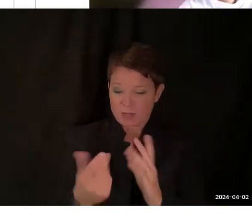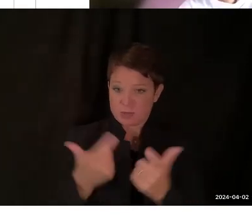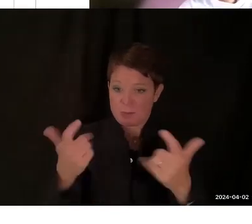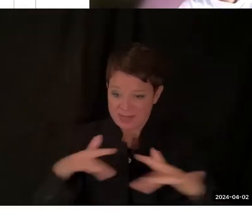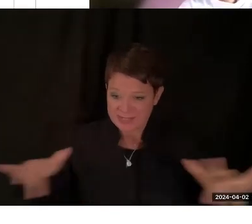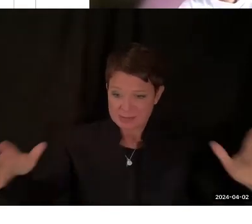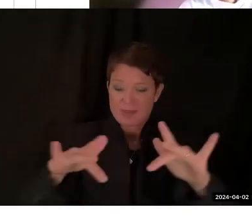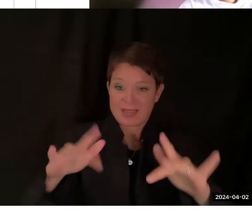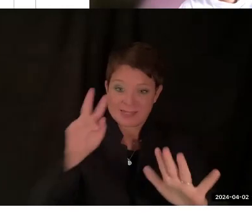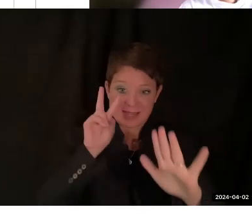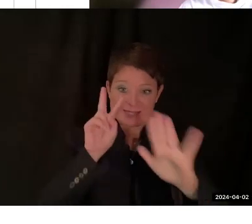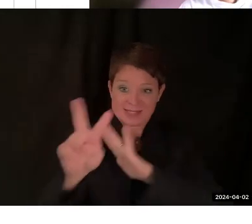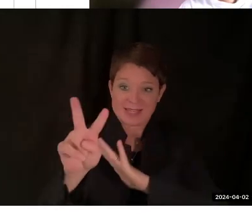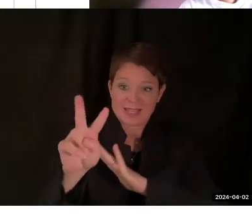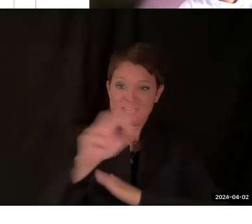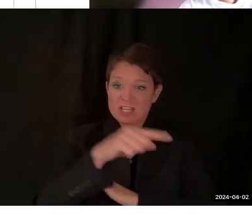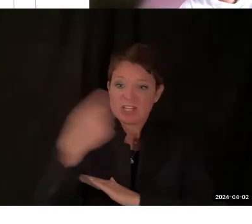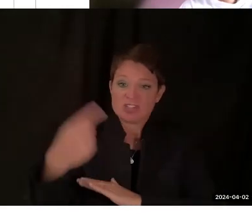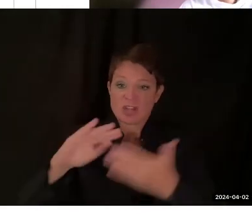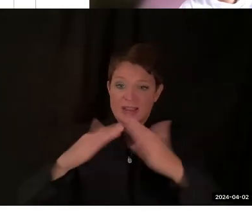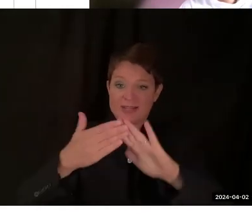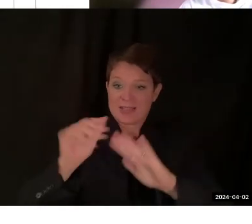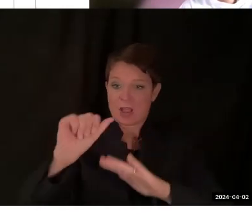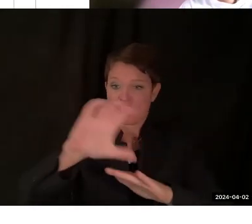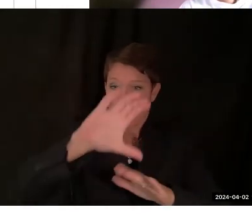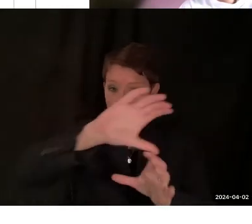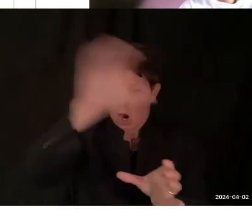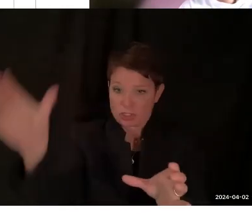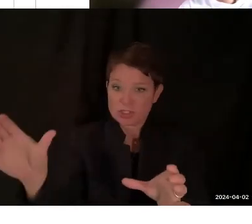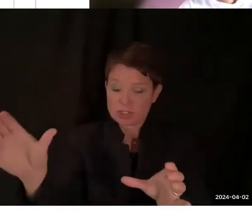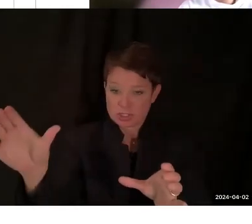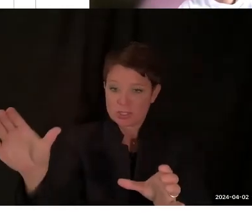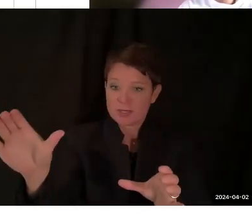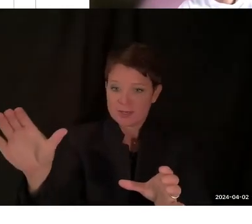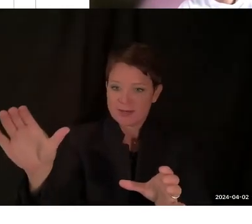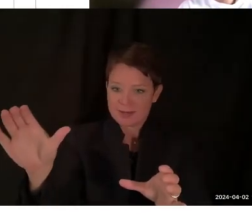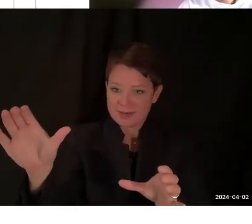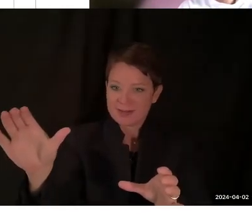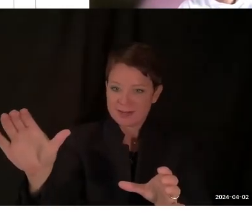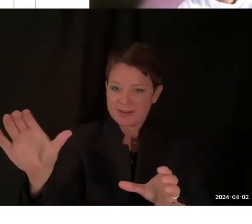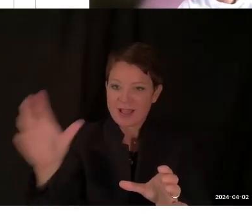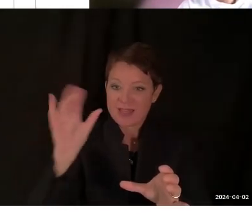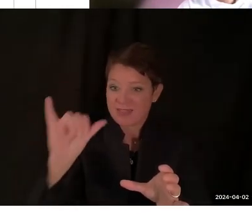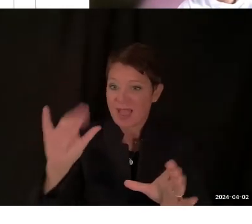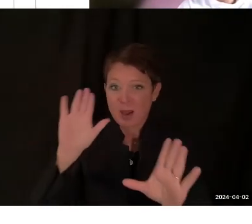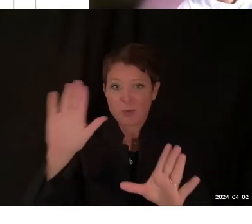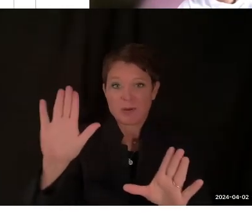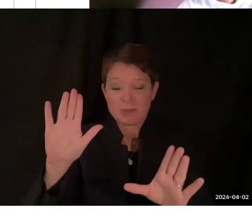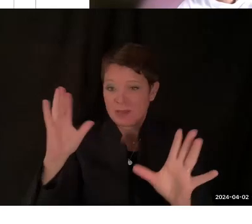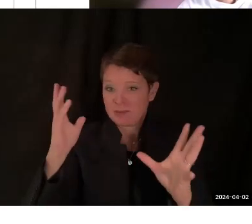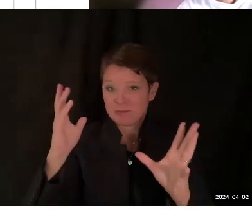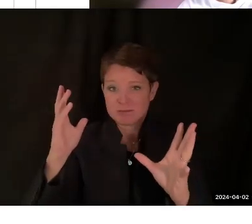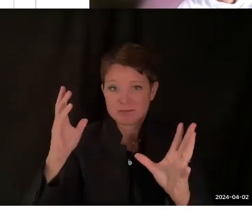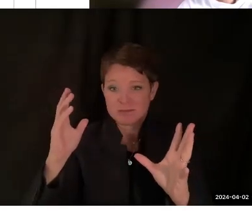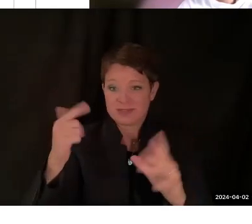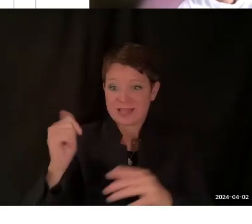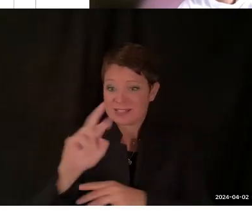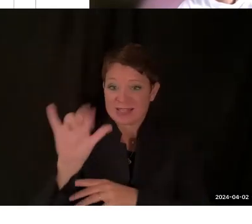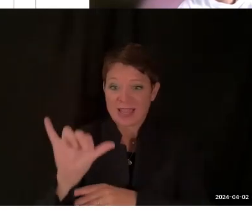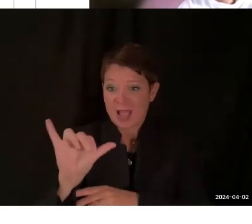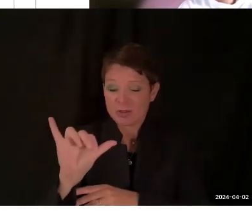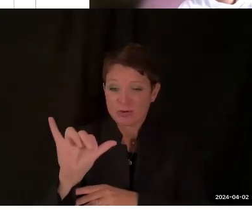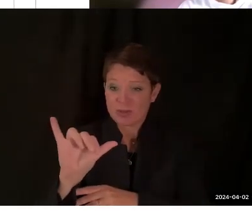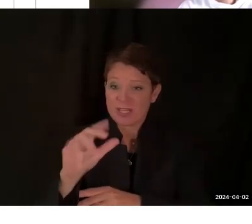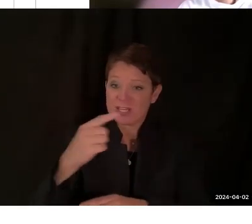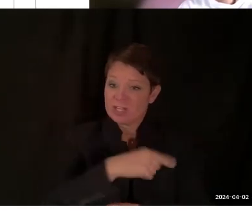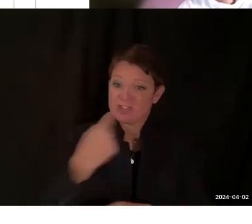in the distance the Chinatown Arch framed by an opening, that would be like, oh, that's the gallery, that's